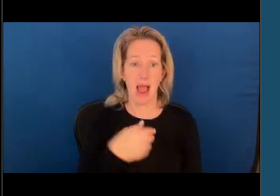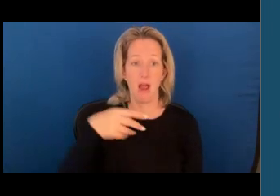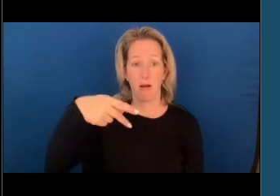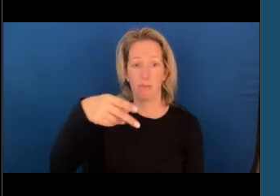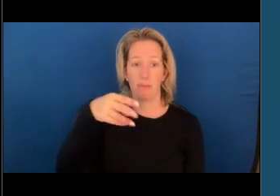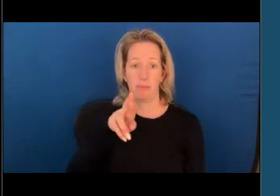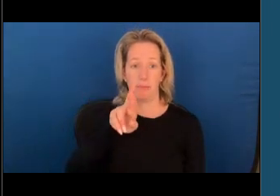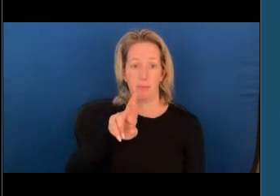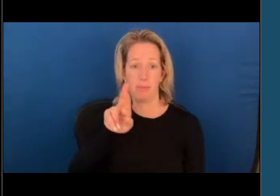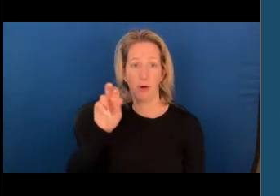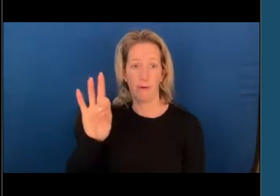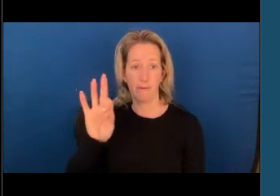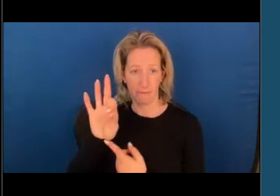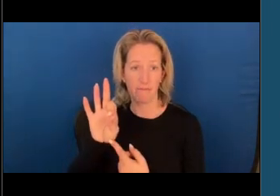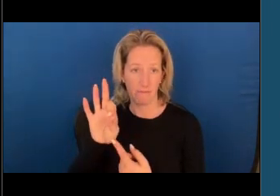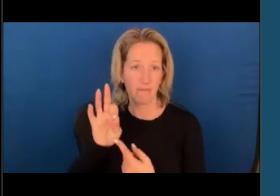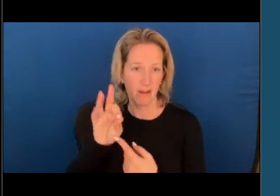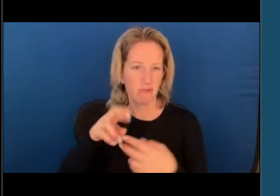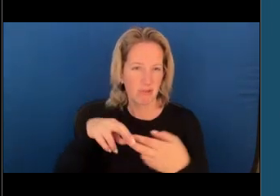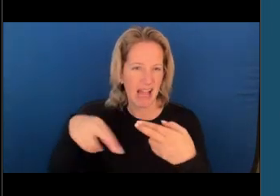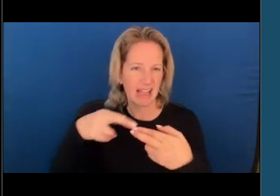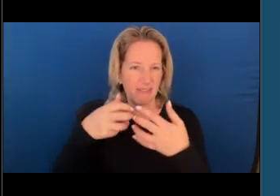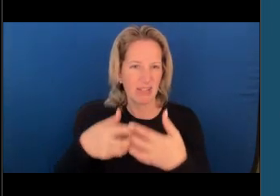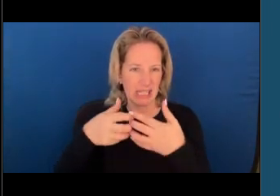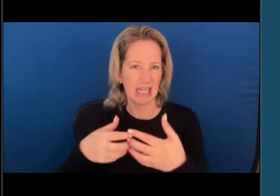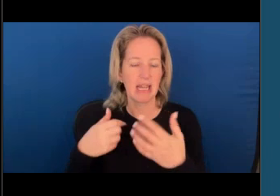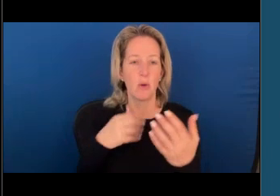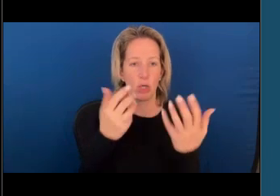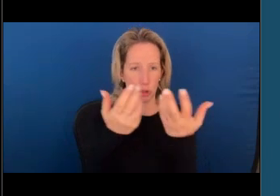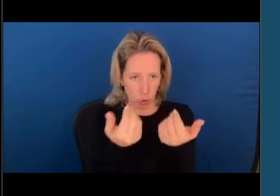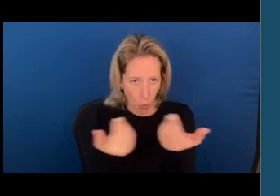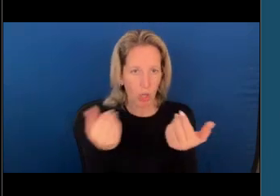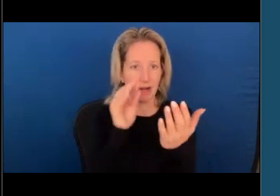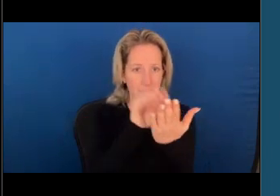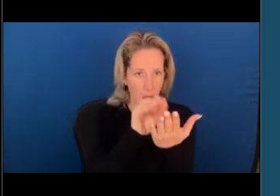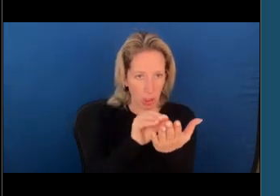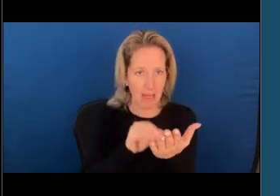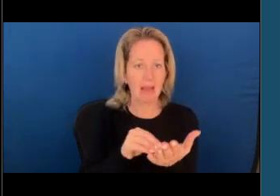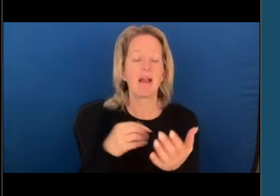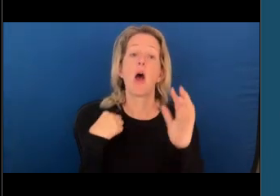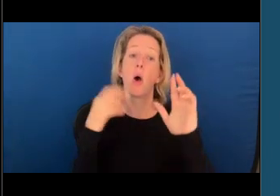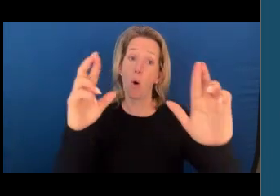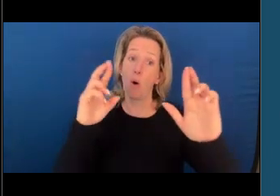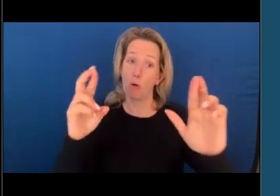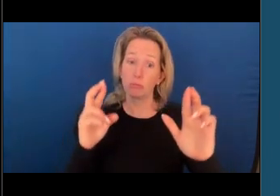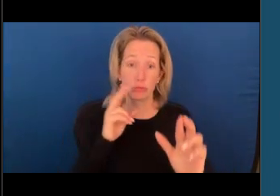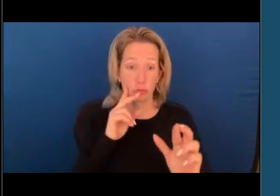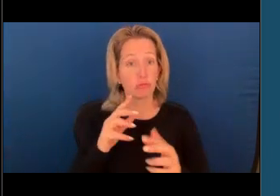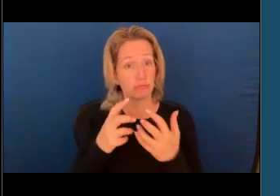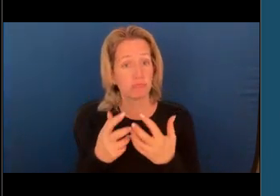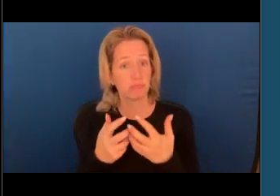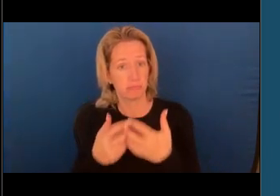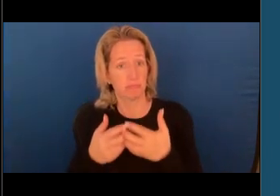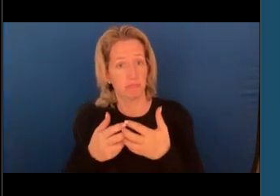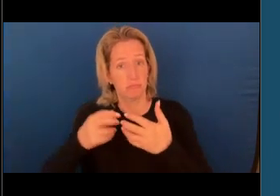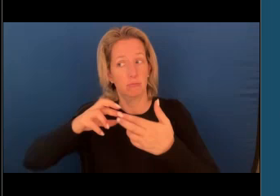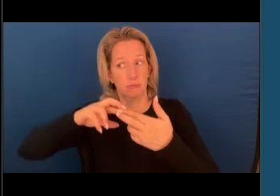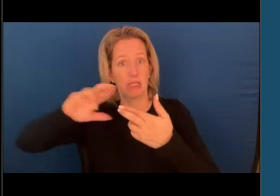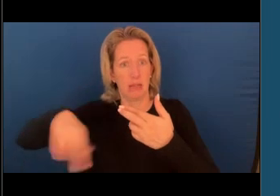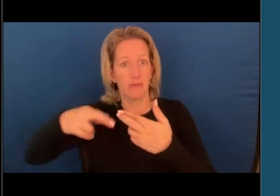Research Facility, we sort and document the gear, and we're hoping to mechanically recycle it into locally made,